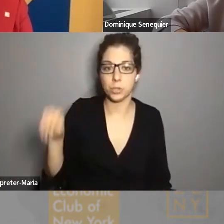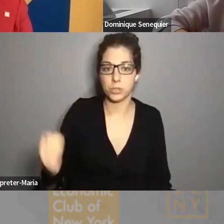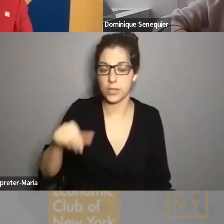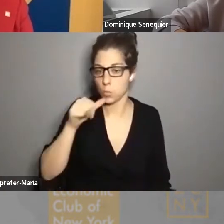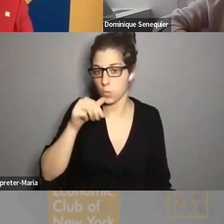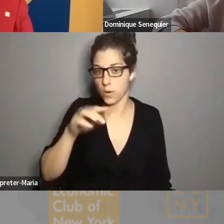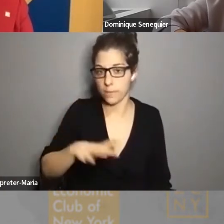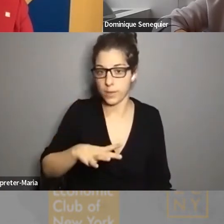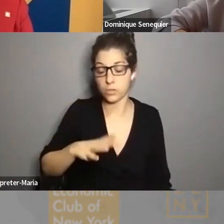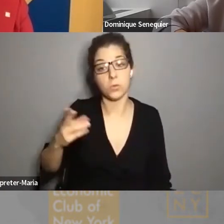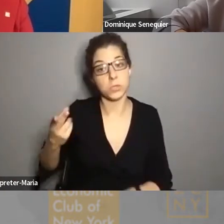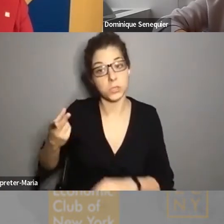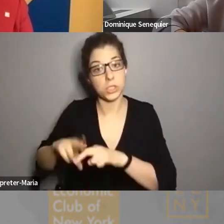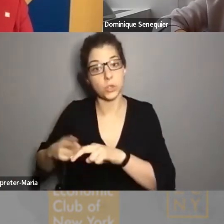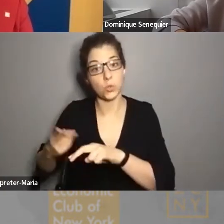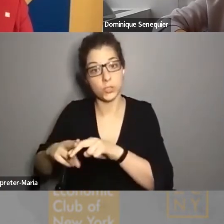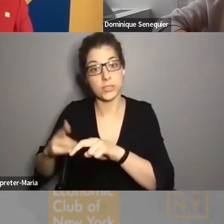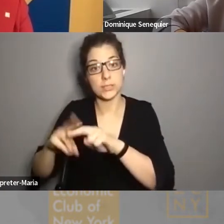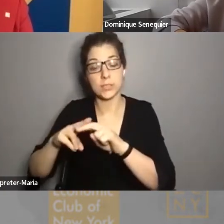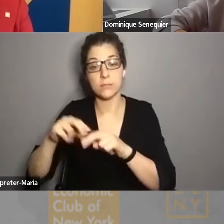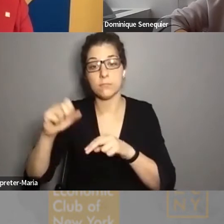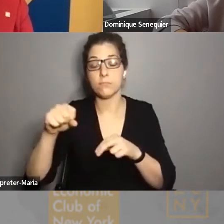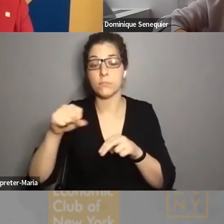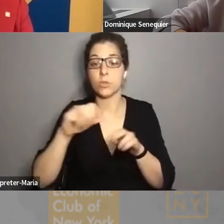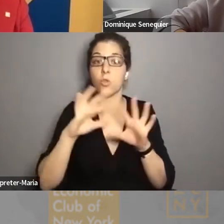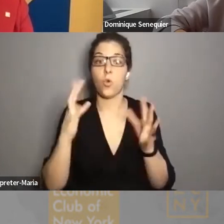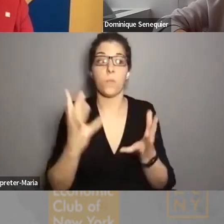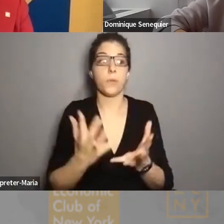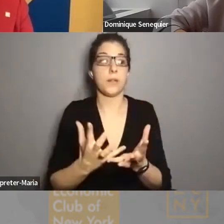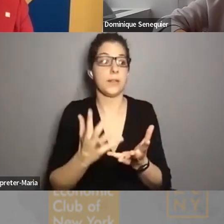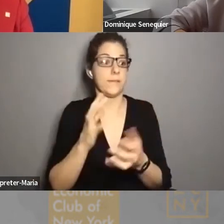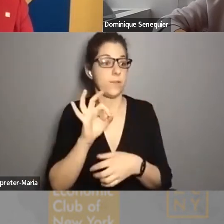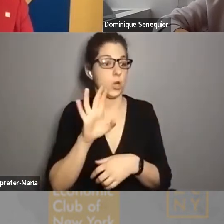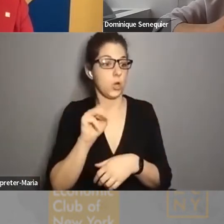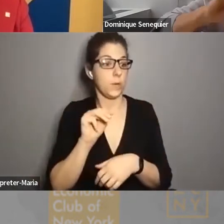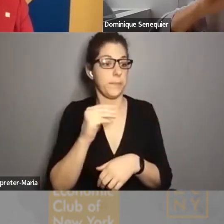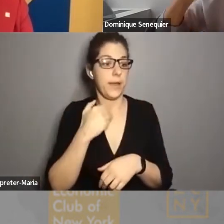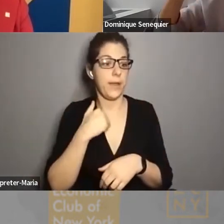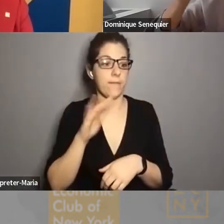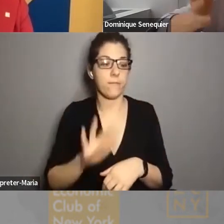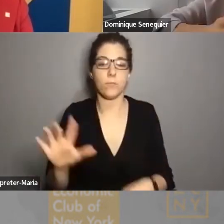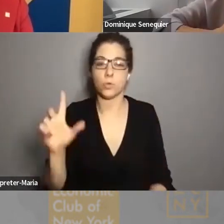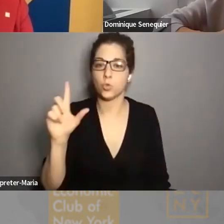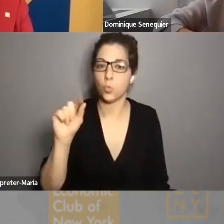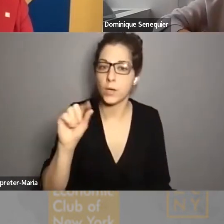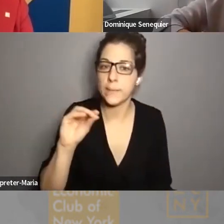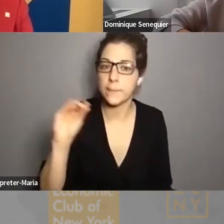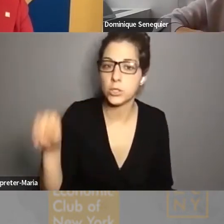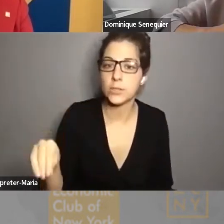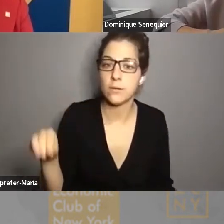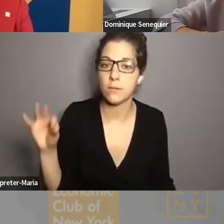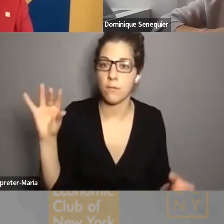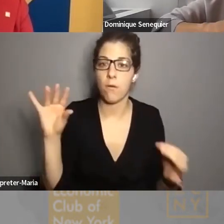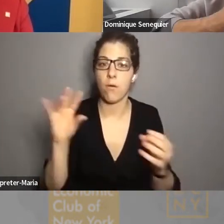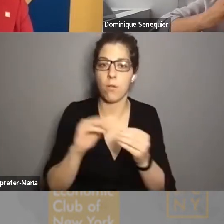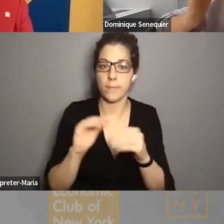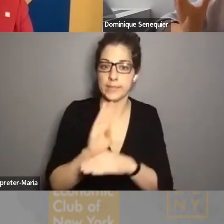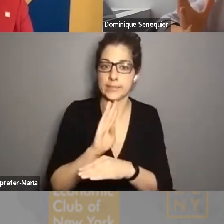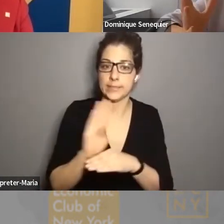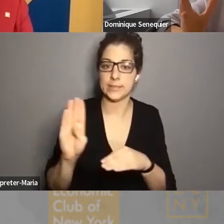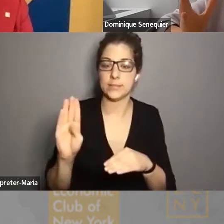it's increasing. Globally at the firm, we have more 20 if we consider all offices. We